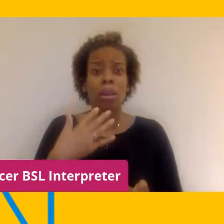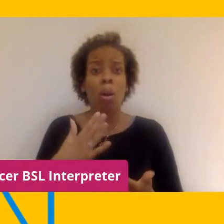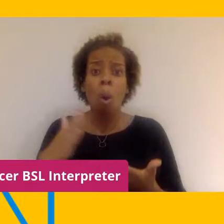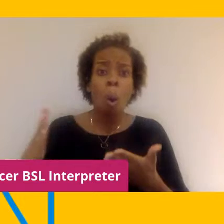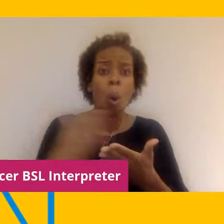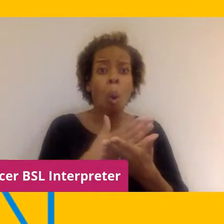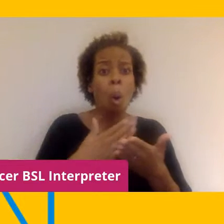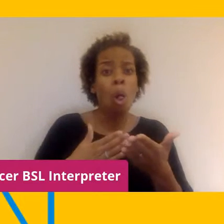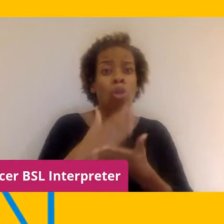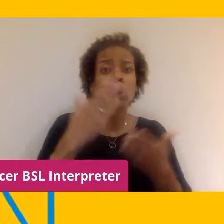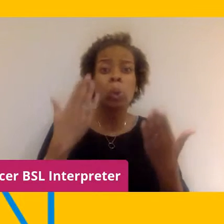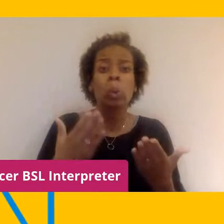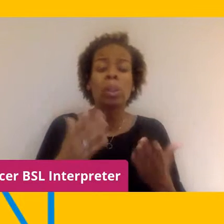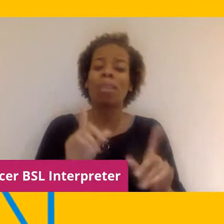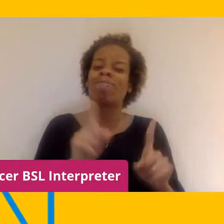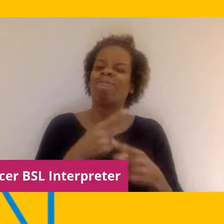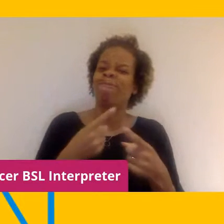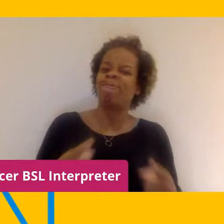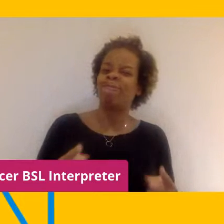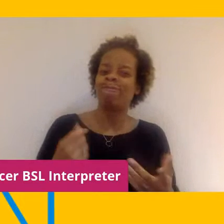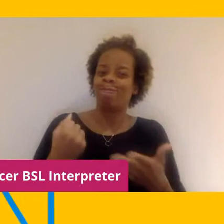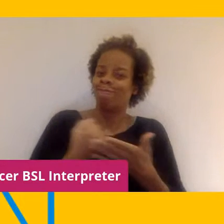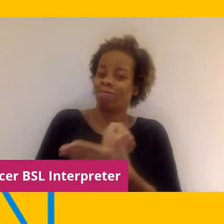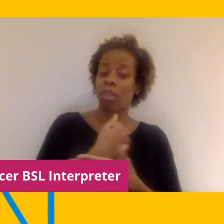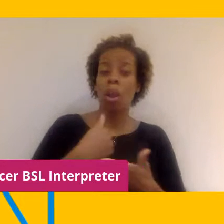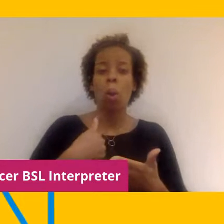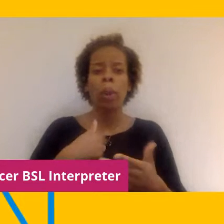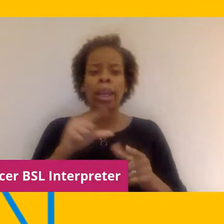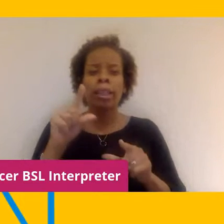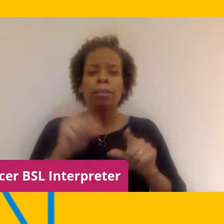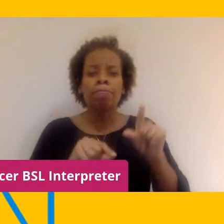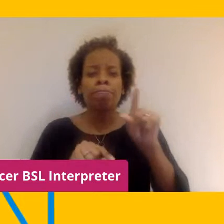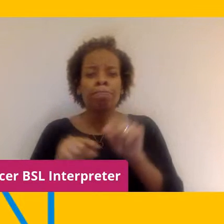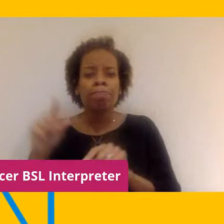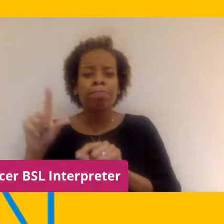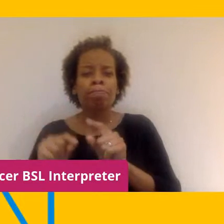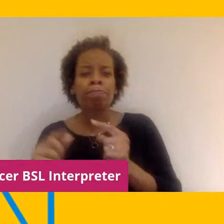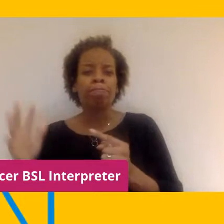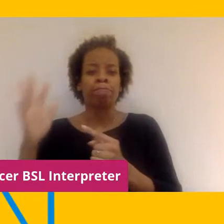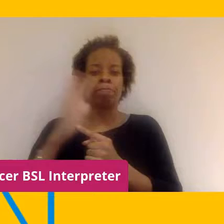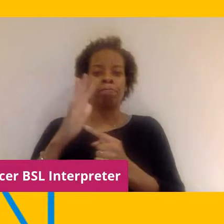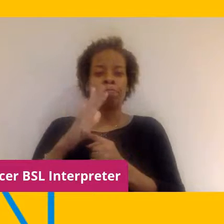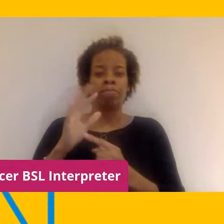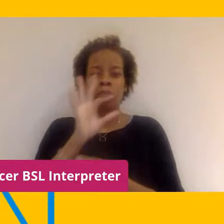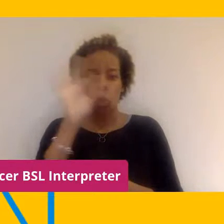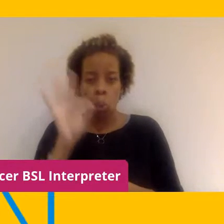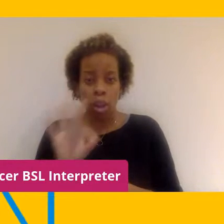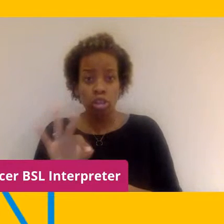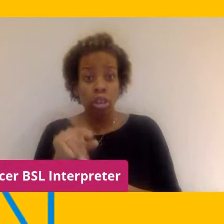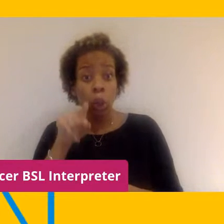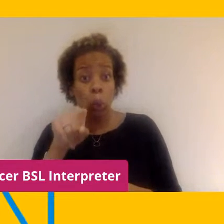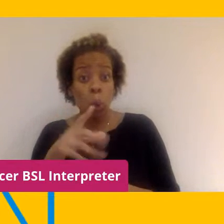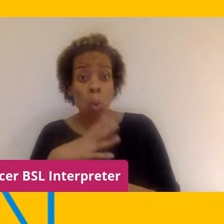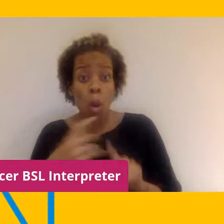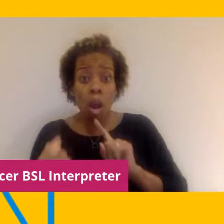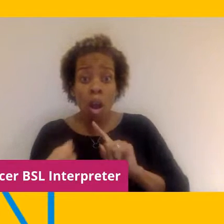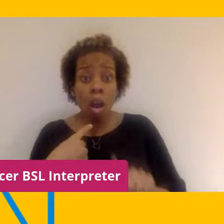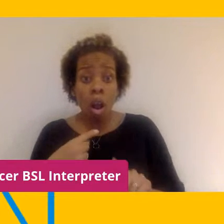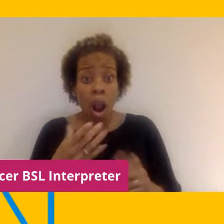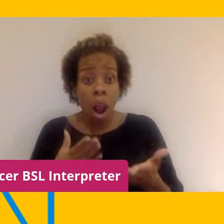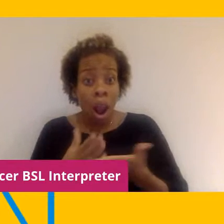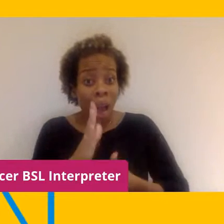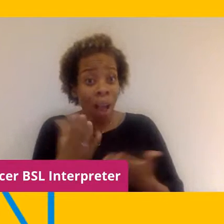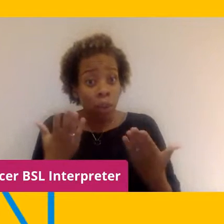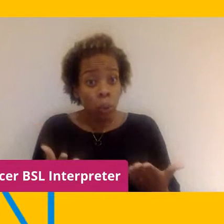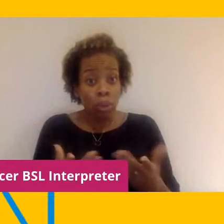be able to cover them all, but we've tried to pull out some really important ones. And if you want to submit questions live as well, we'll try and pick out any of those that we'll be